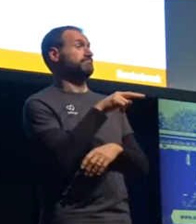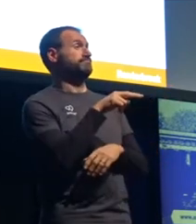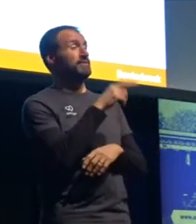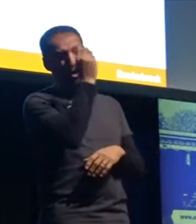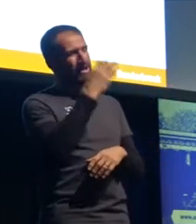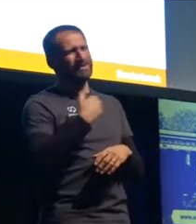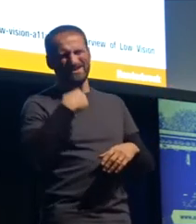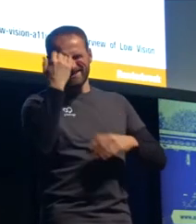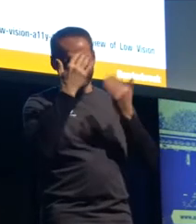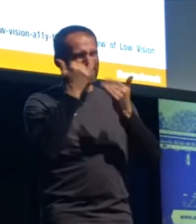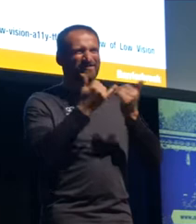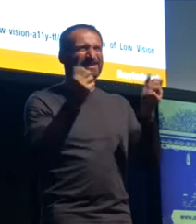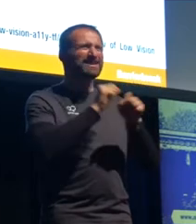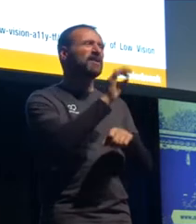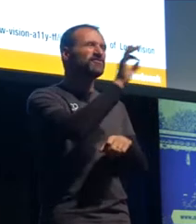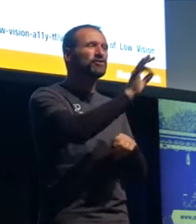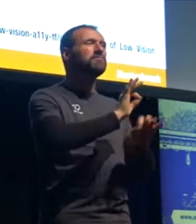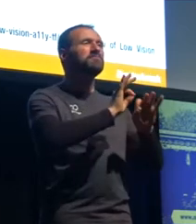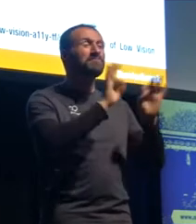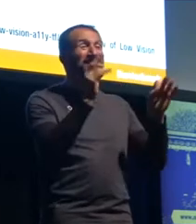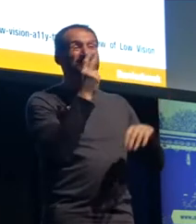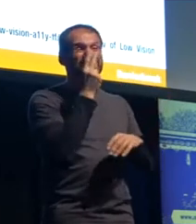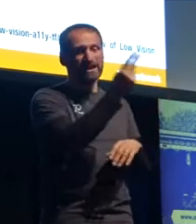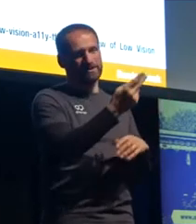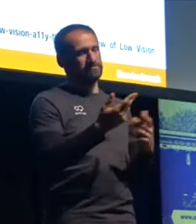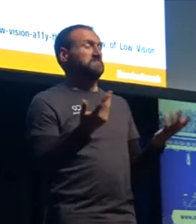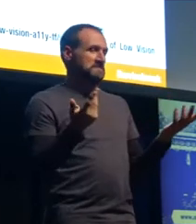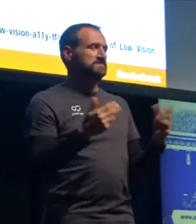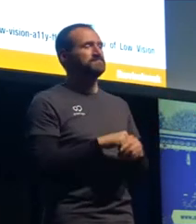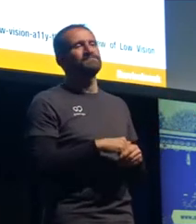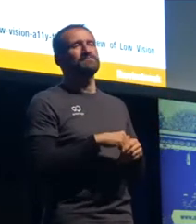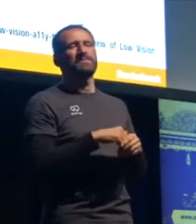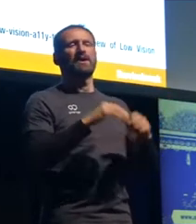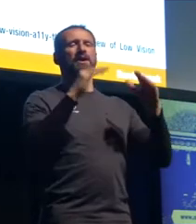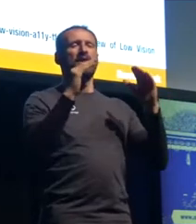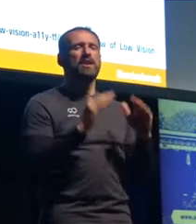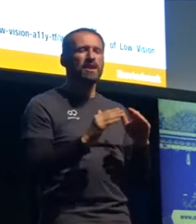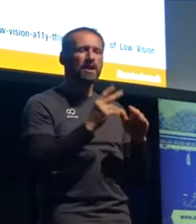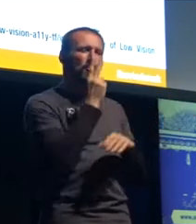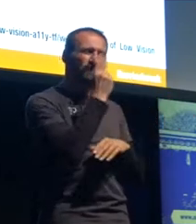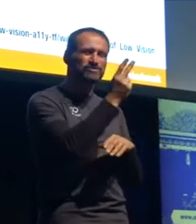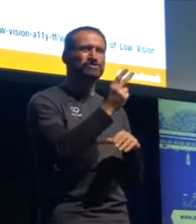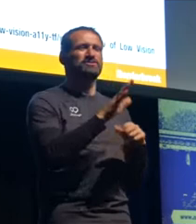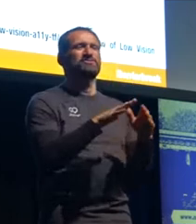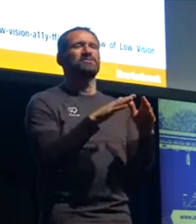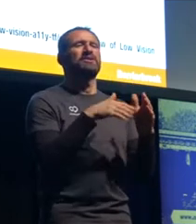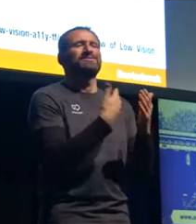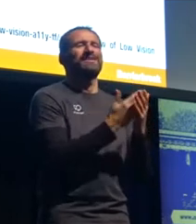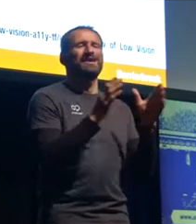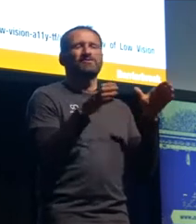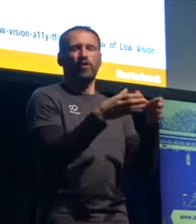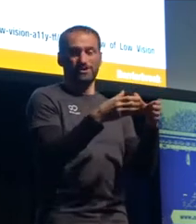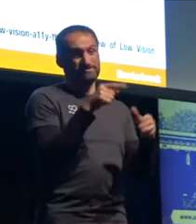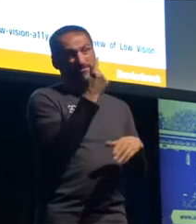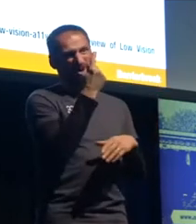them see better. So how do you do this? The Low Vision Task Force, which is one of the task forces which is giving their input